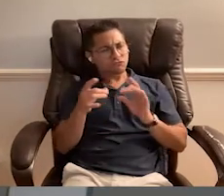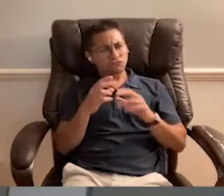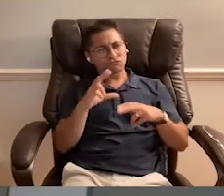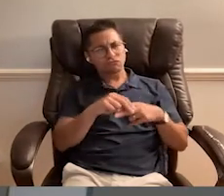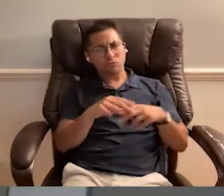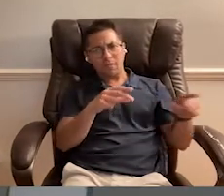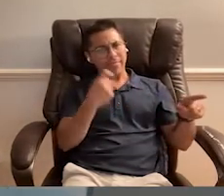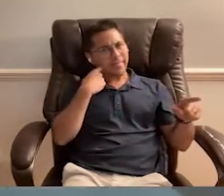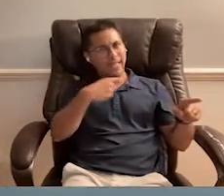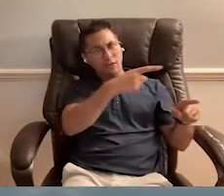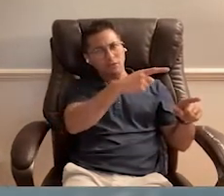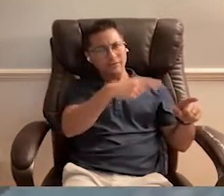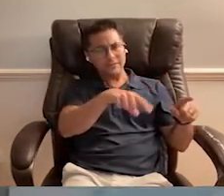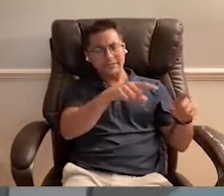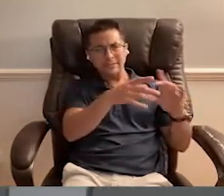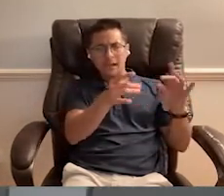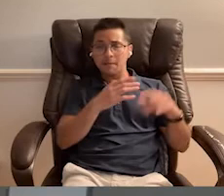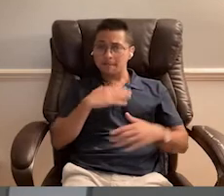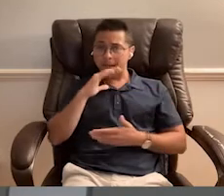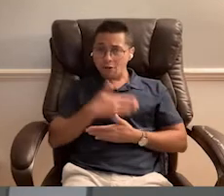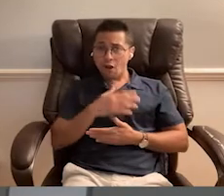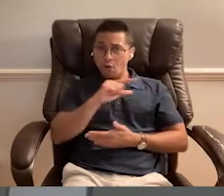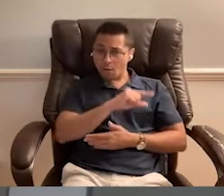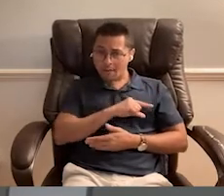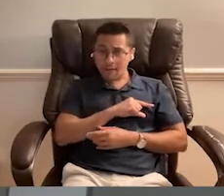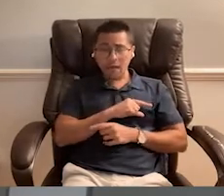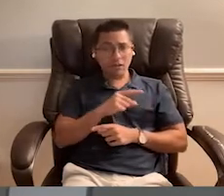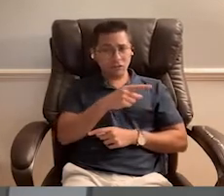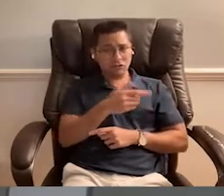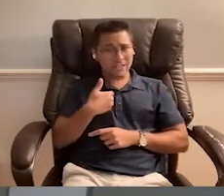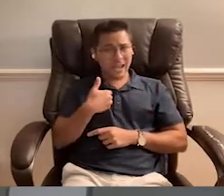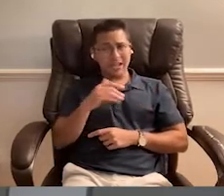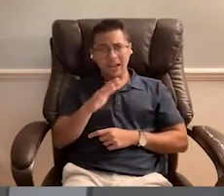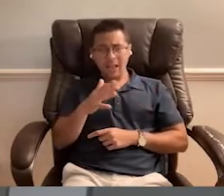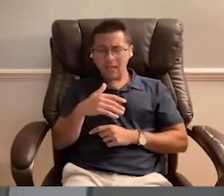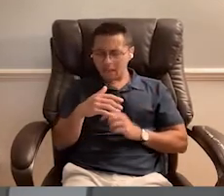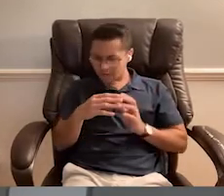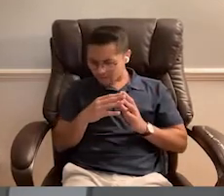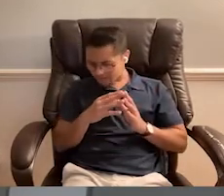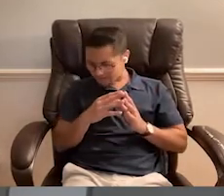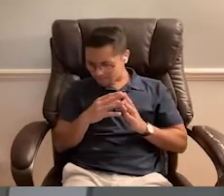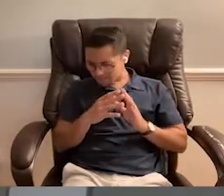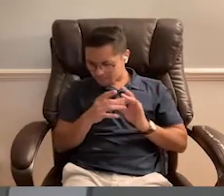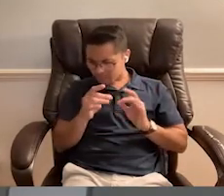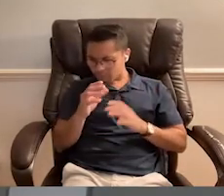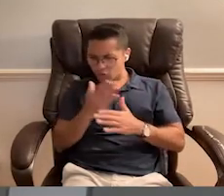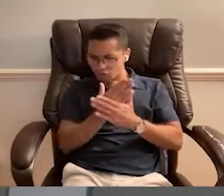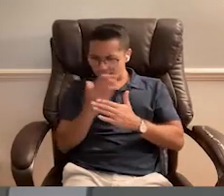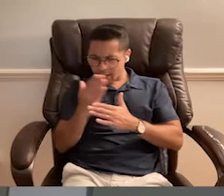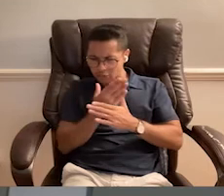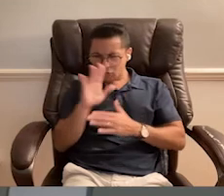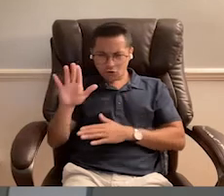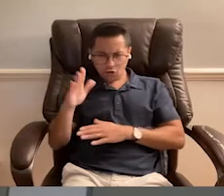been patient. I was just saying, you know, to piggyback on what these people were saying, that, you know, when my daughter qualified, she had kind of like